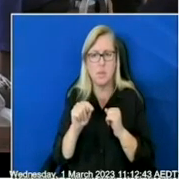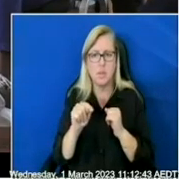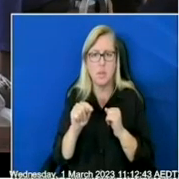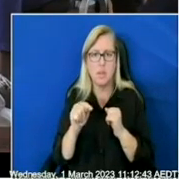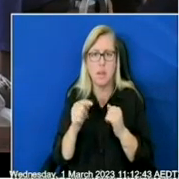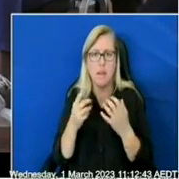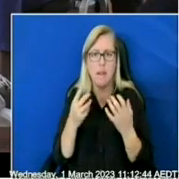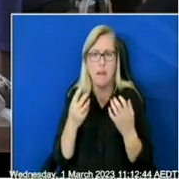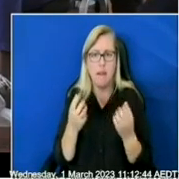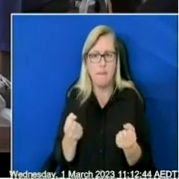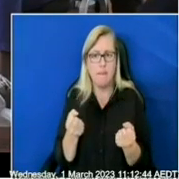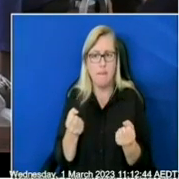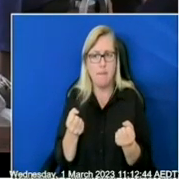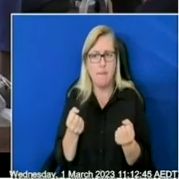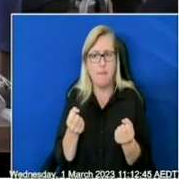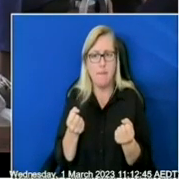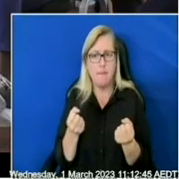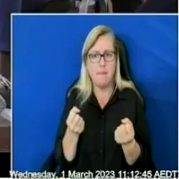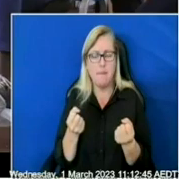it sets out all the,